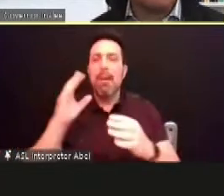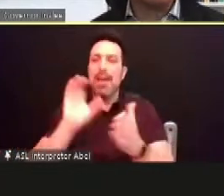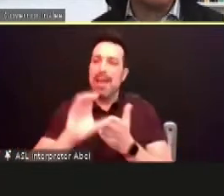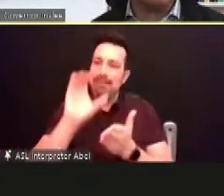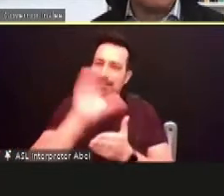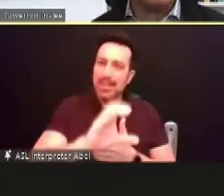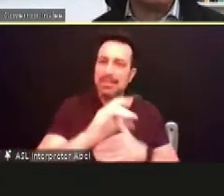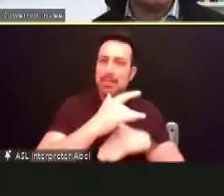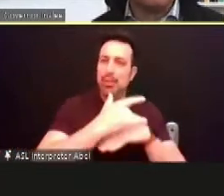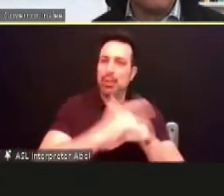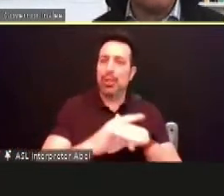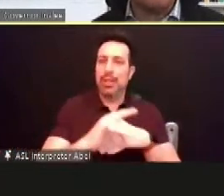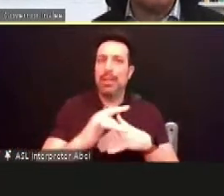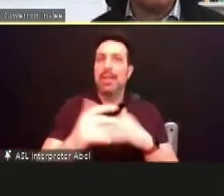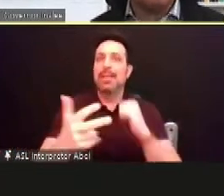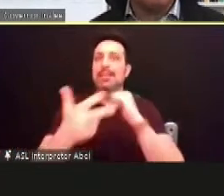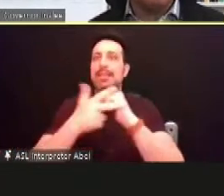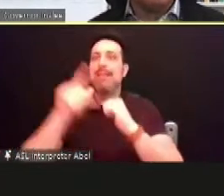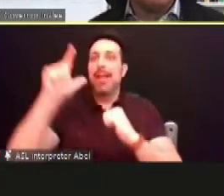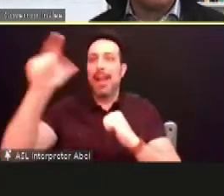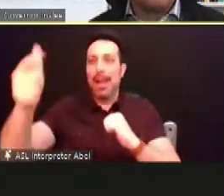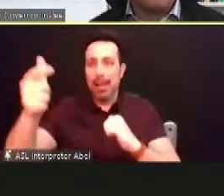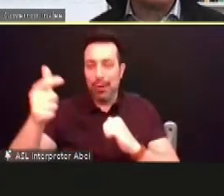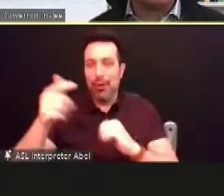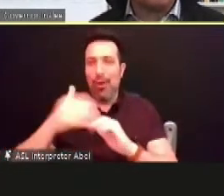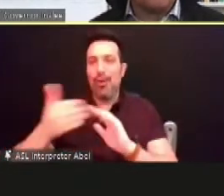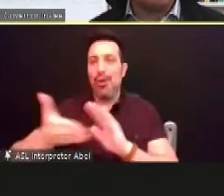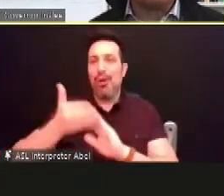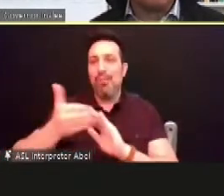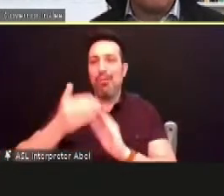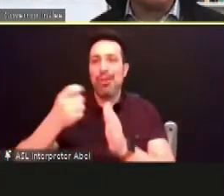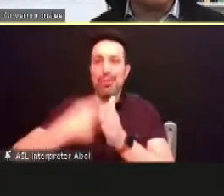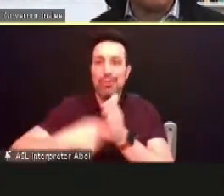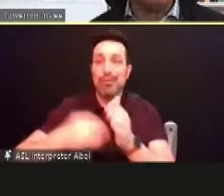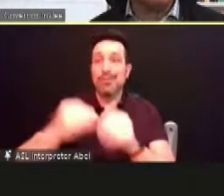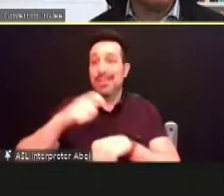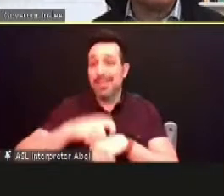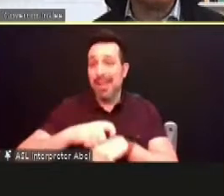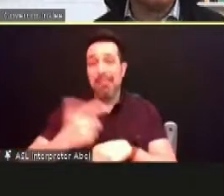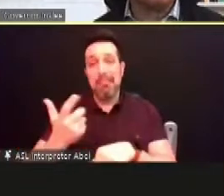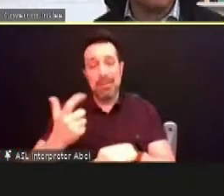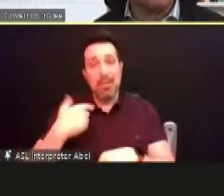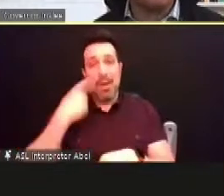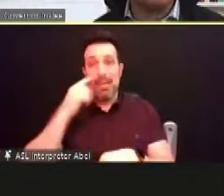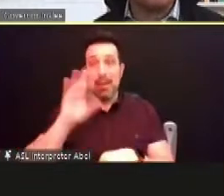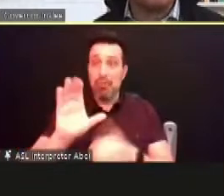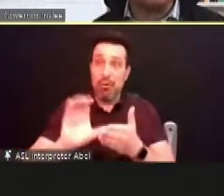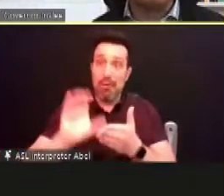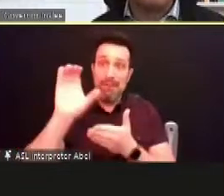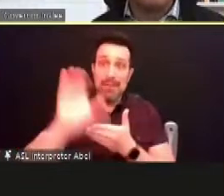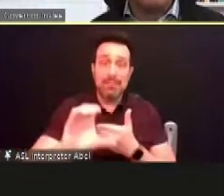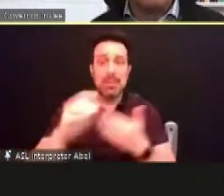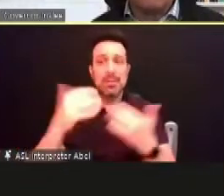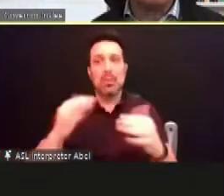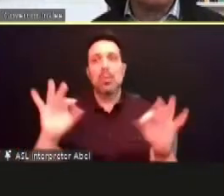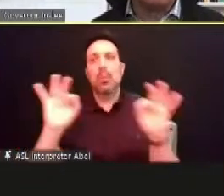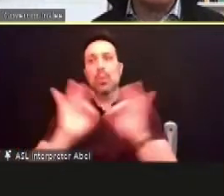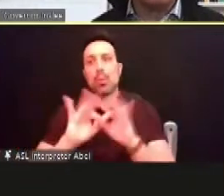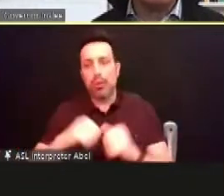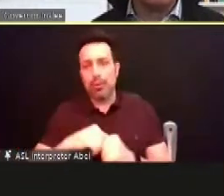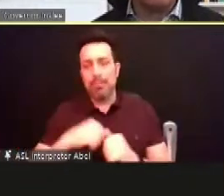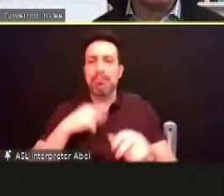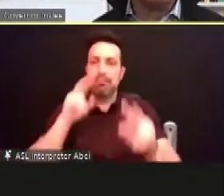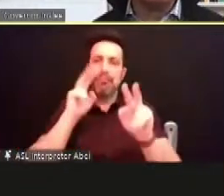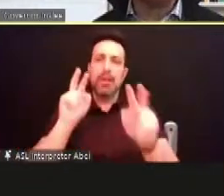That saves us a lot later on operating costs and time as well. So I think your investment is well worth it. And I'll look